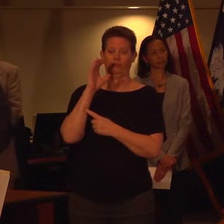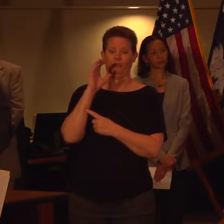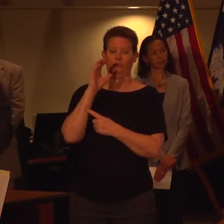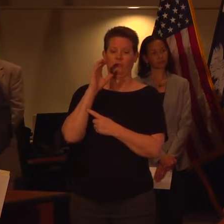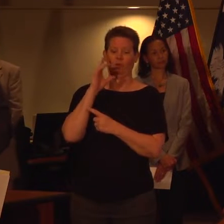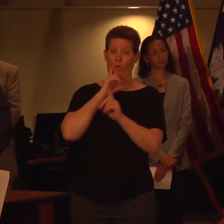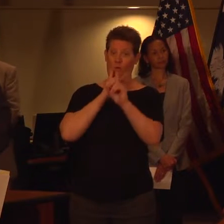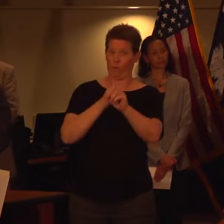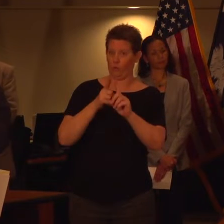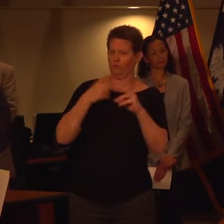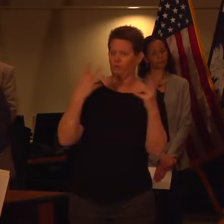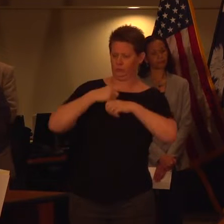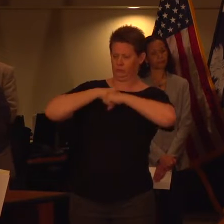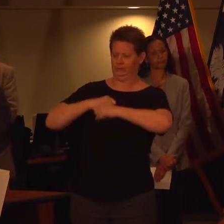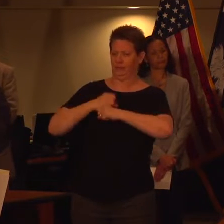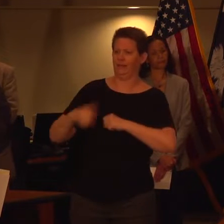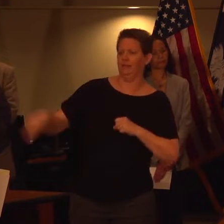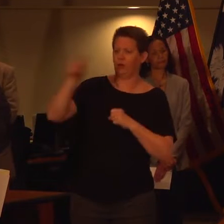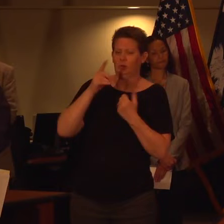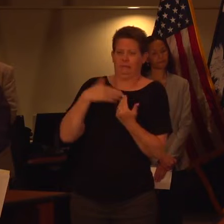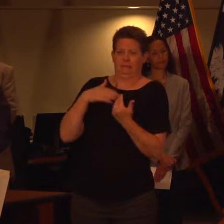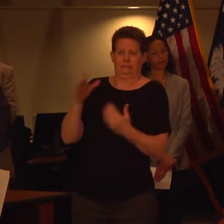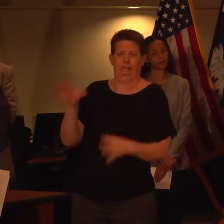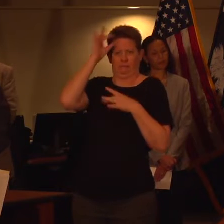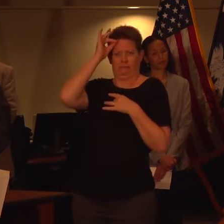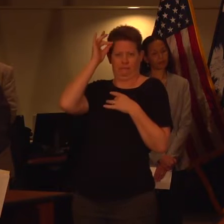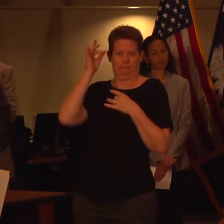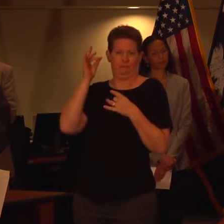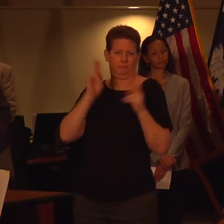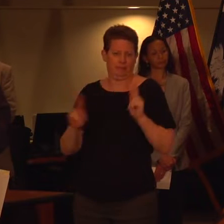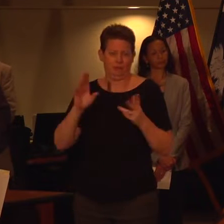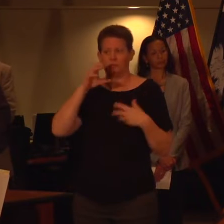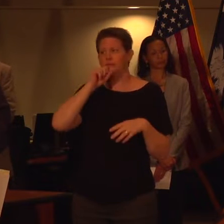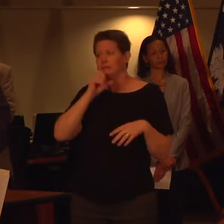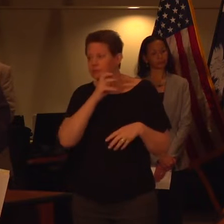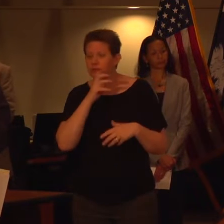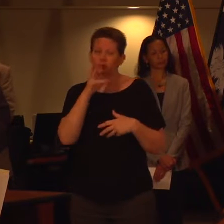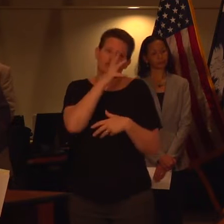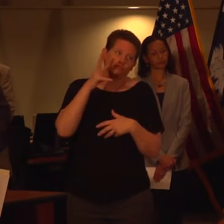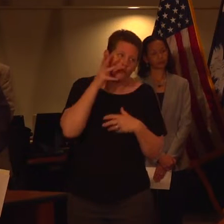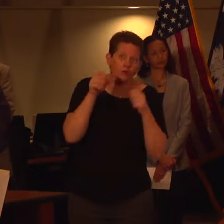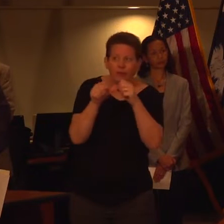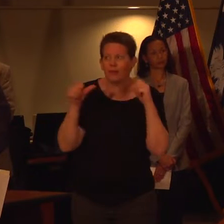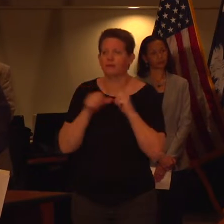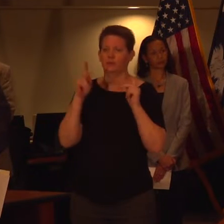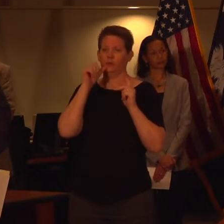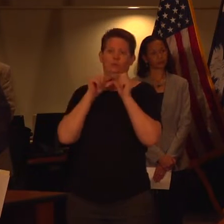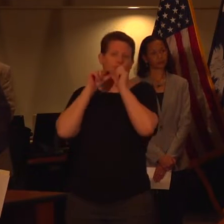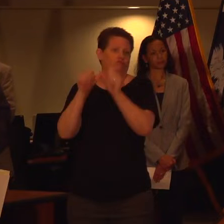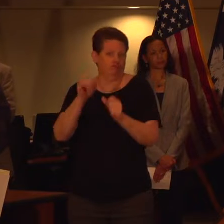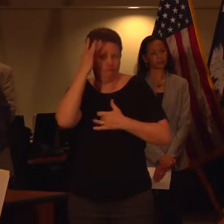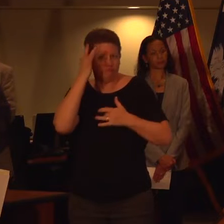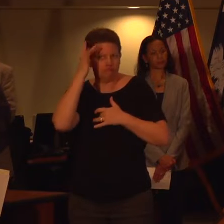vulnerable citizens, our seniors, our minorities, our rural citizens, and those with chronic diseases,